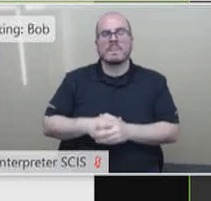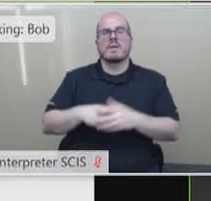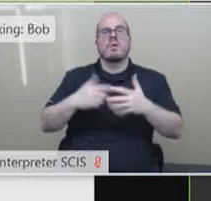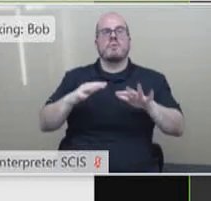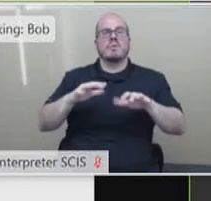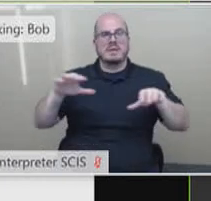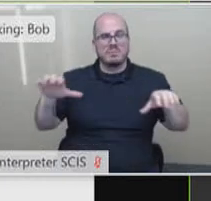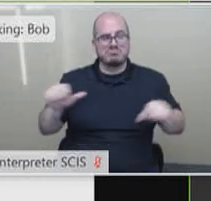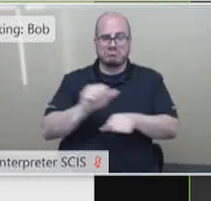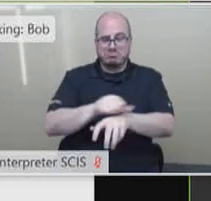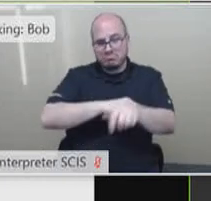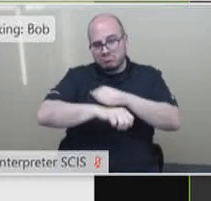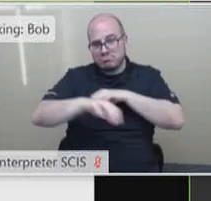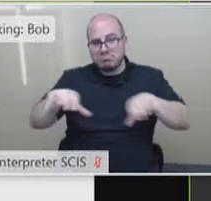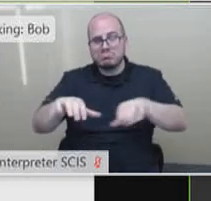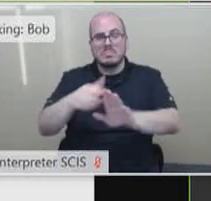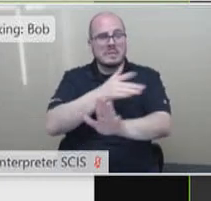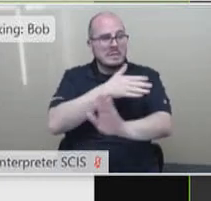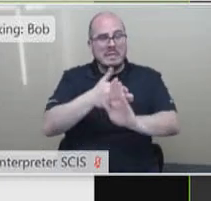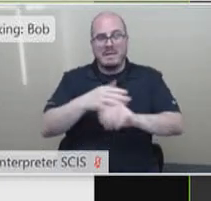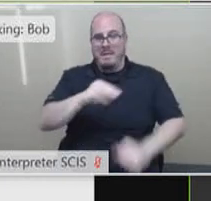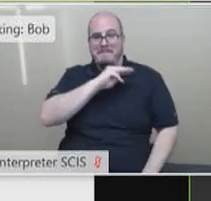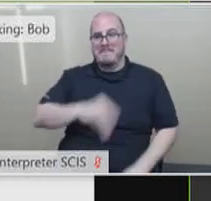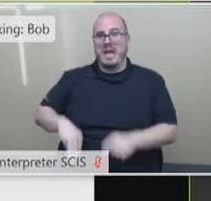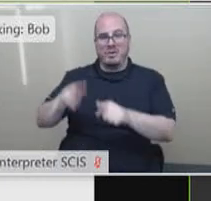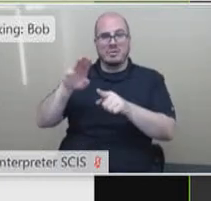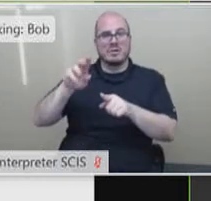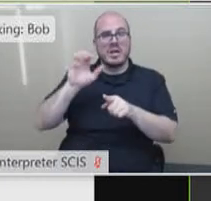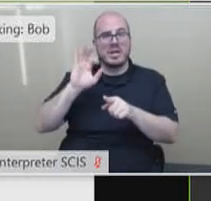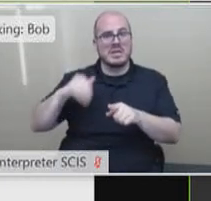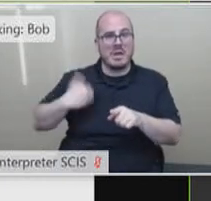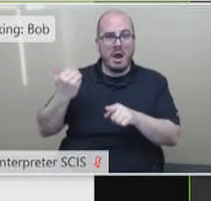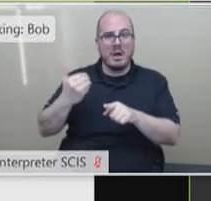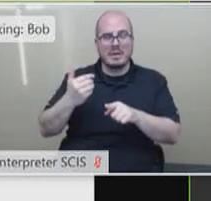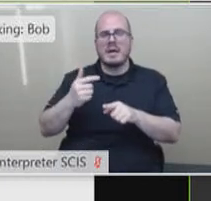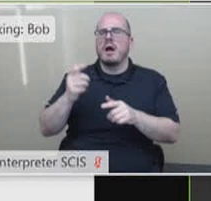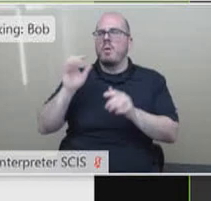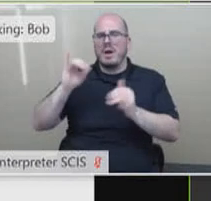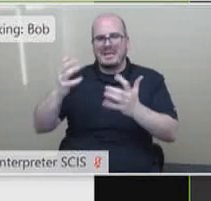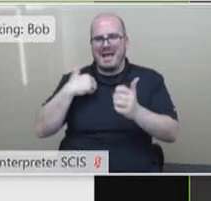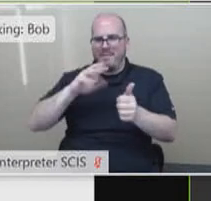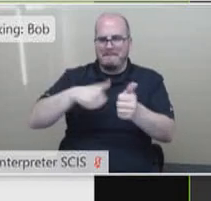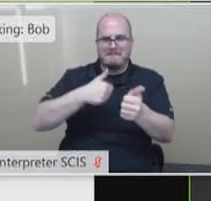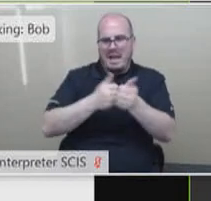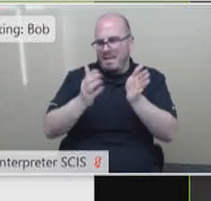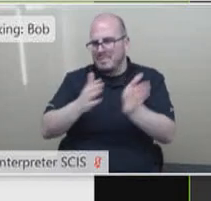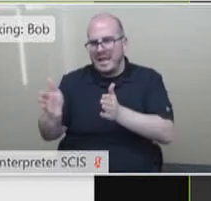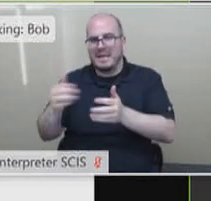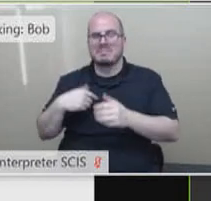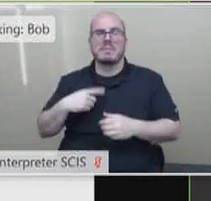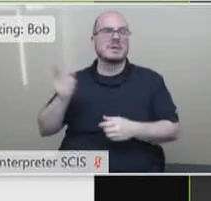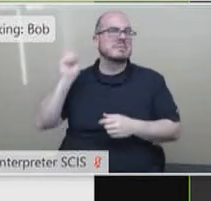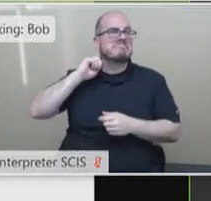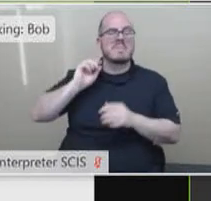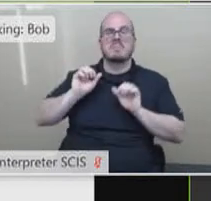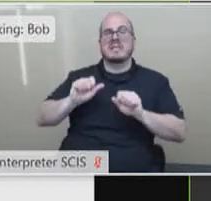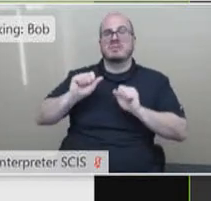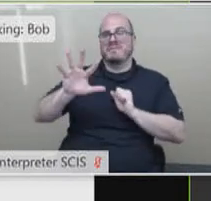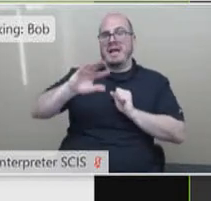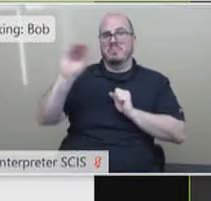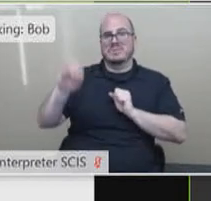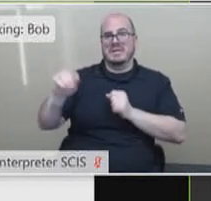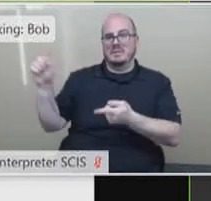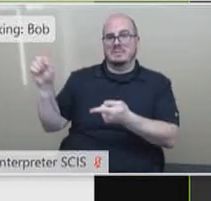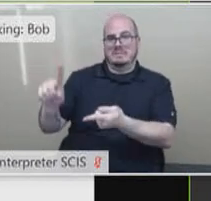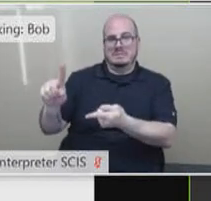decided in the fall that he wanted to have agencies at least plan around a potential 5% reduction scenario. And the purpose of